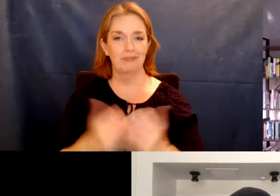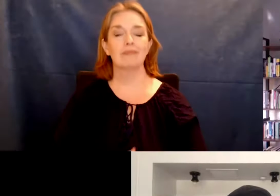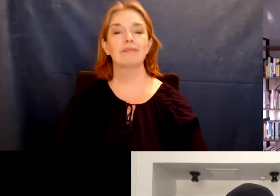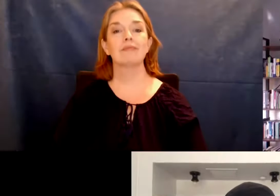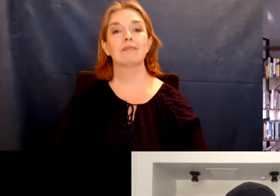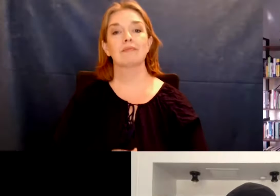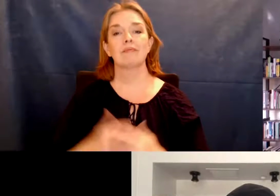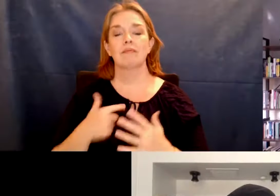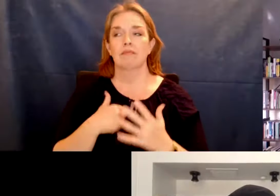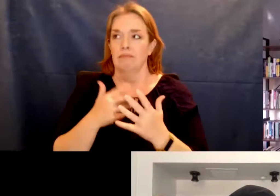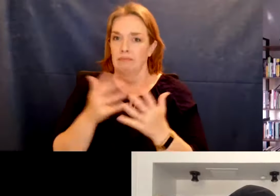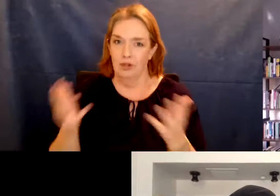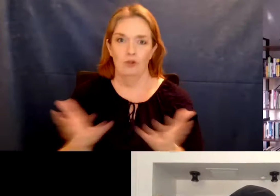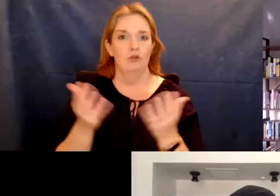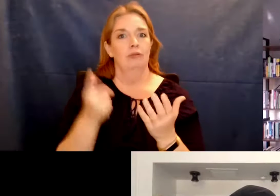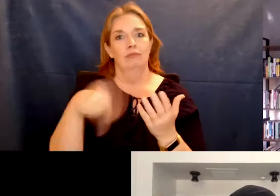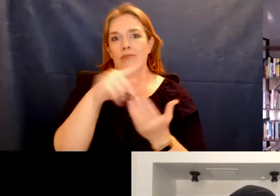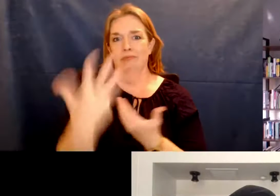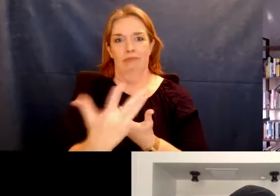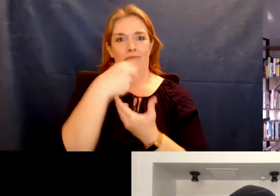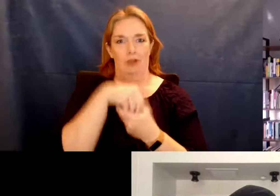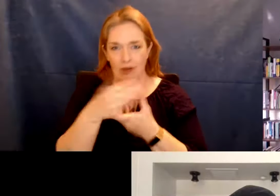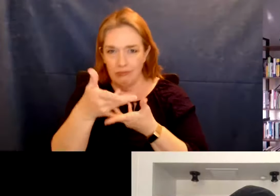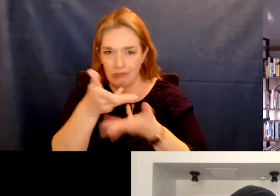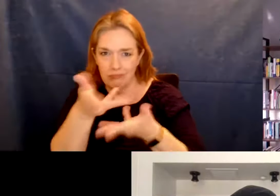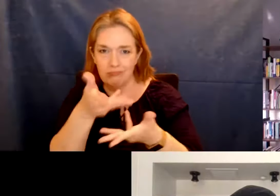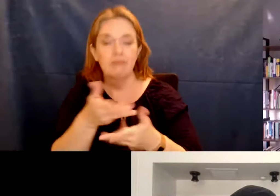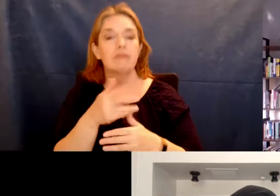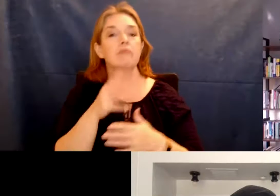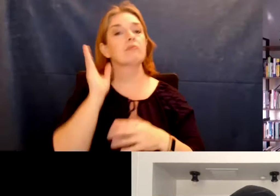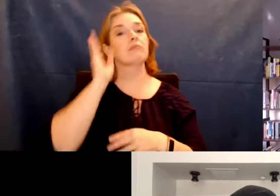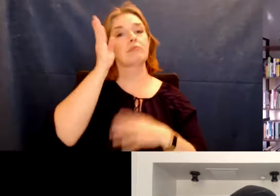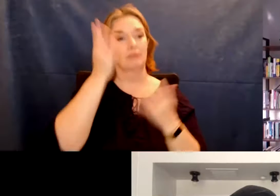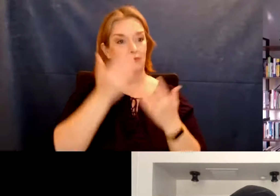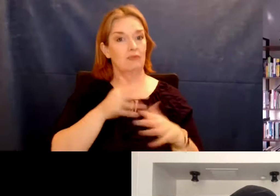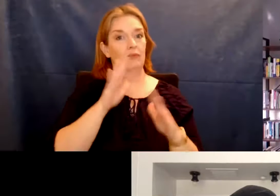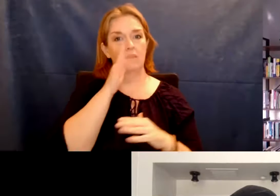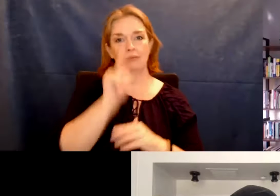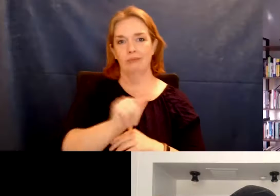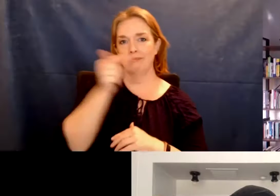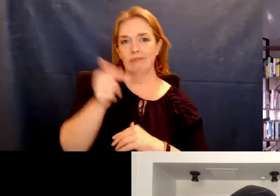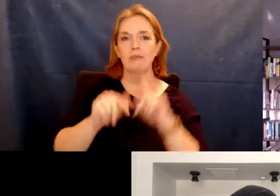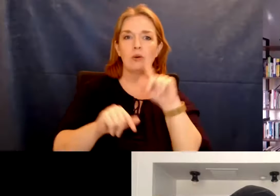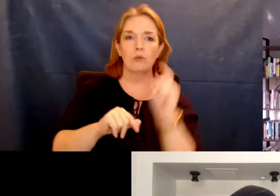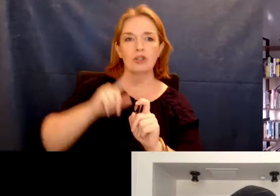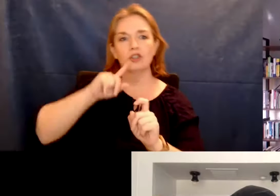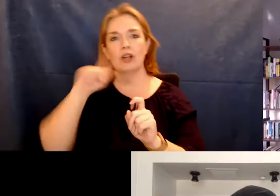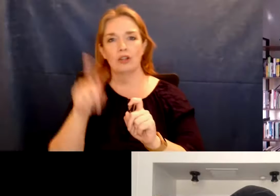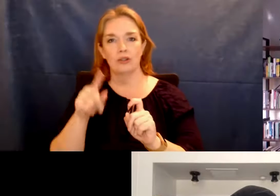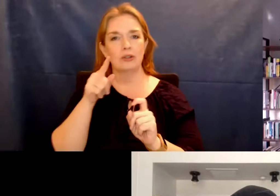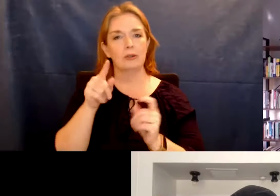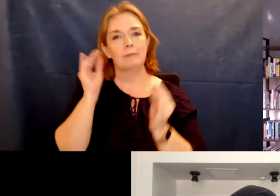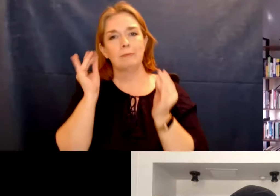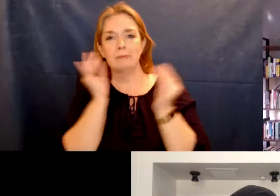your engagement, and we will have a question and answer period at the end of Jerrod's presentation. So feel free to write your thoughts and questions in the